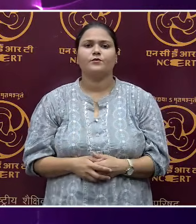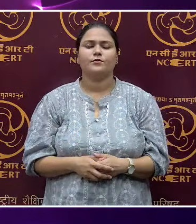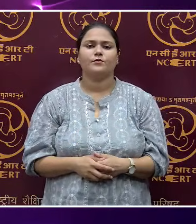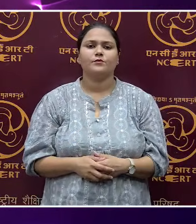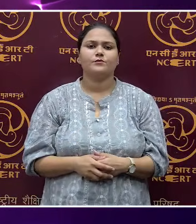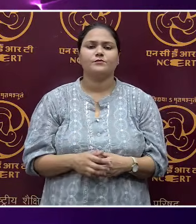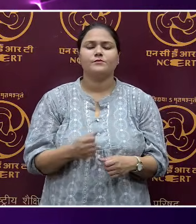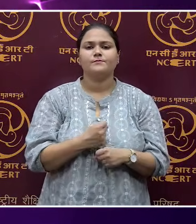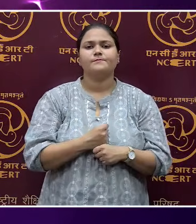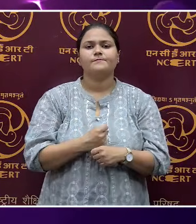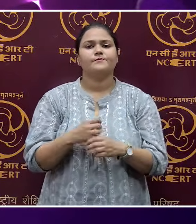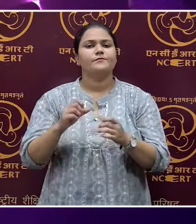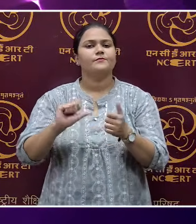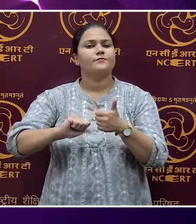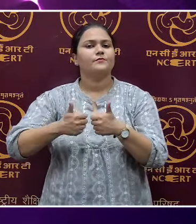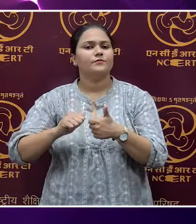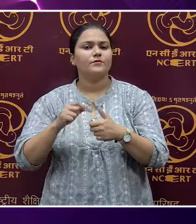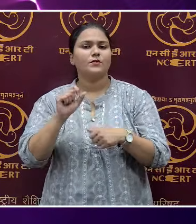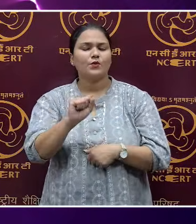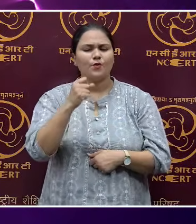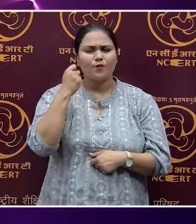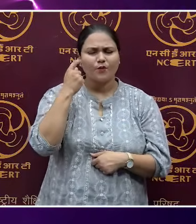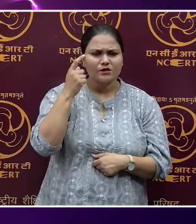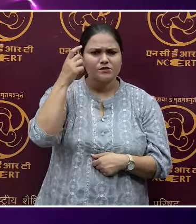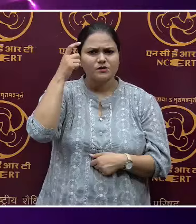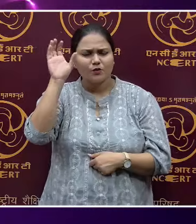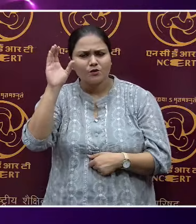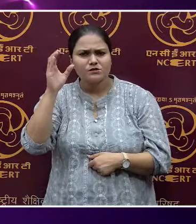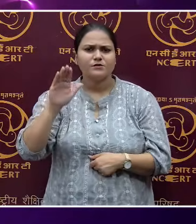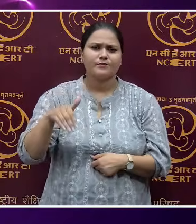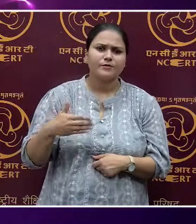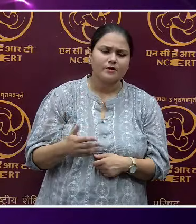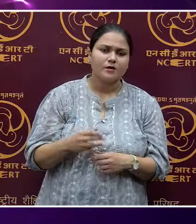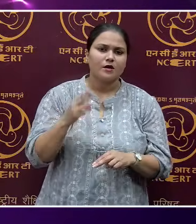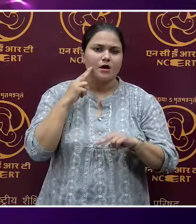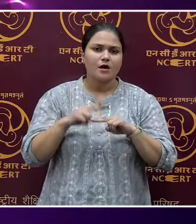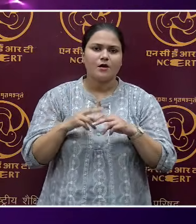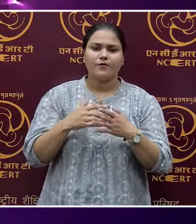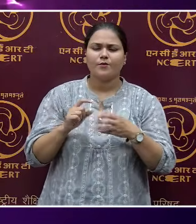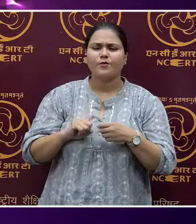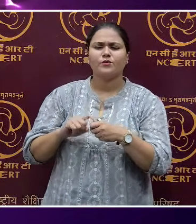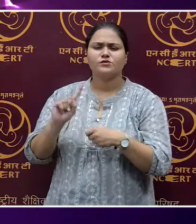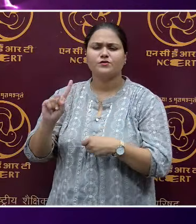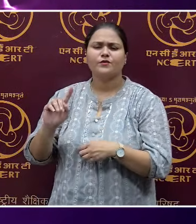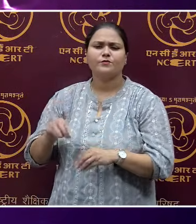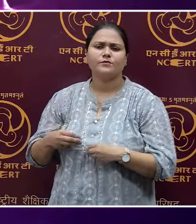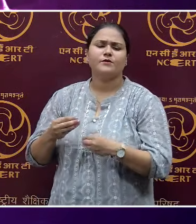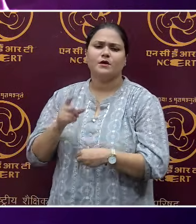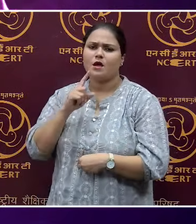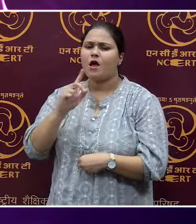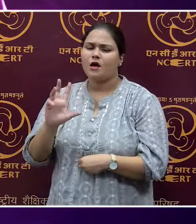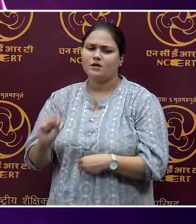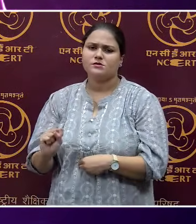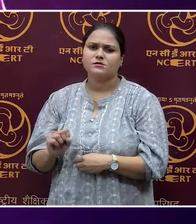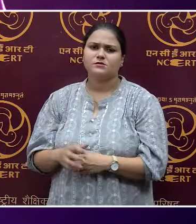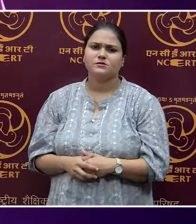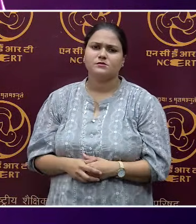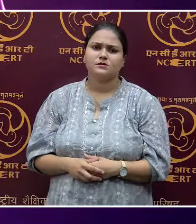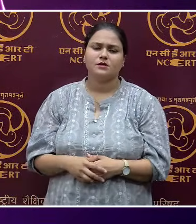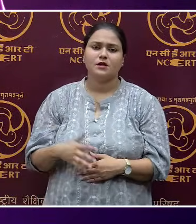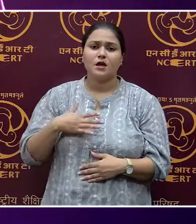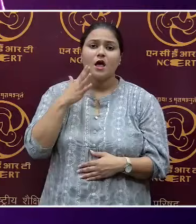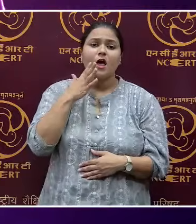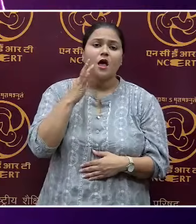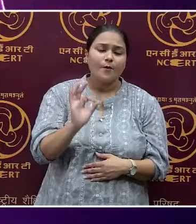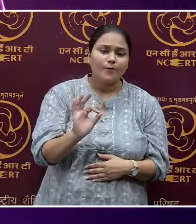feedback here. Okay. Now sir, I have one more question for you. As an academician, what do you think what is the importance